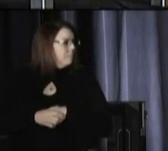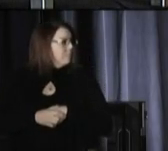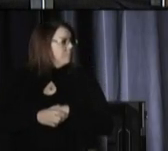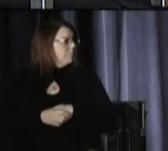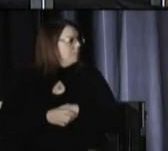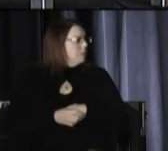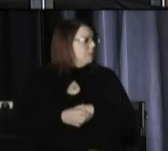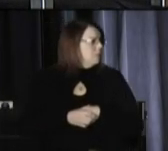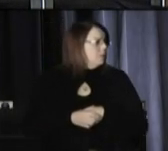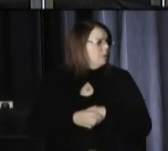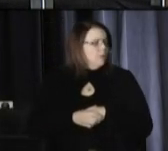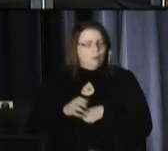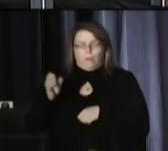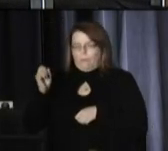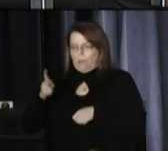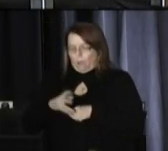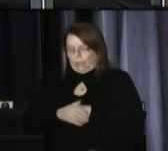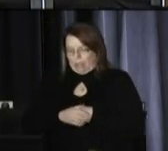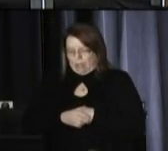Okay.